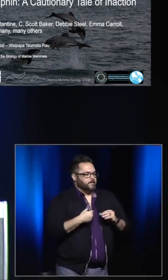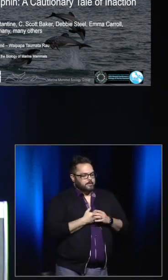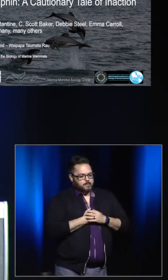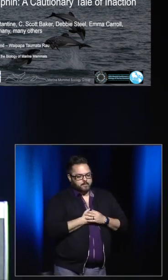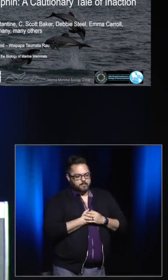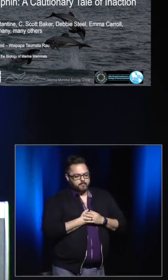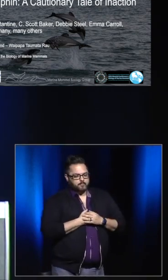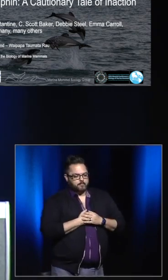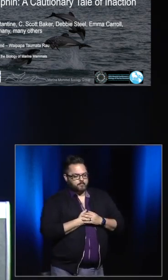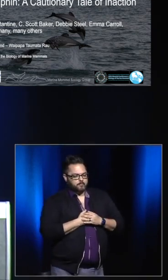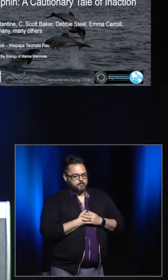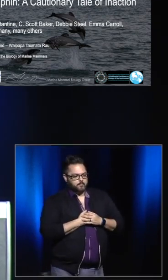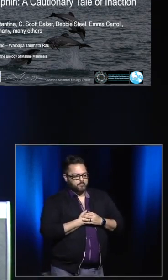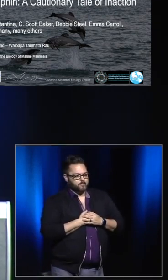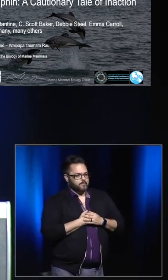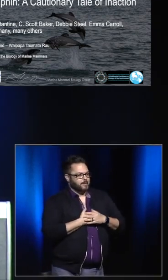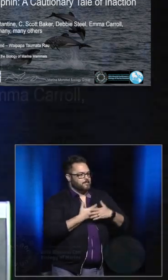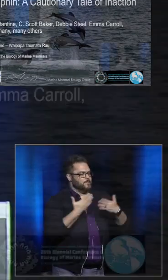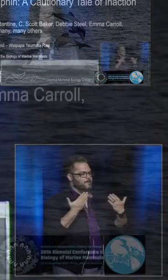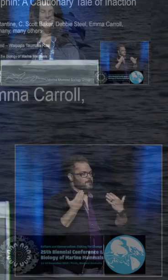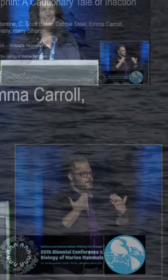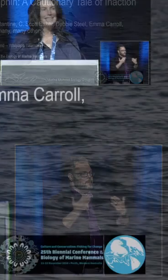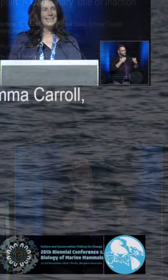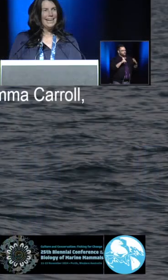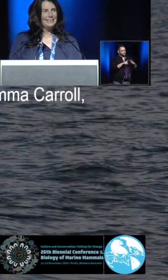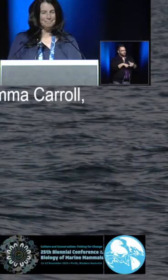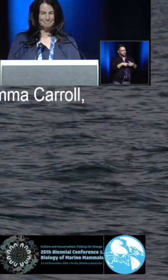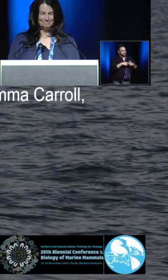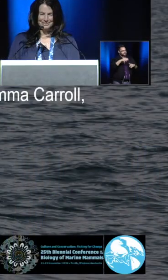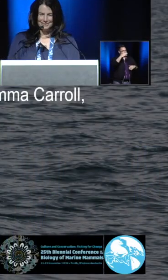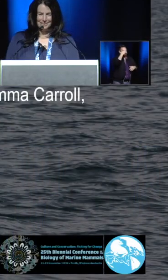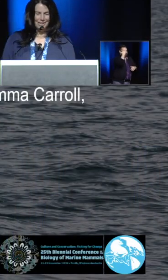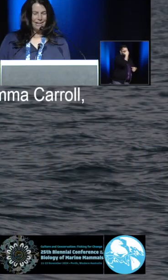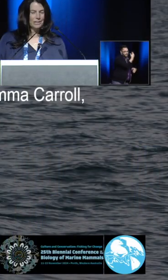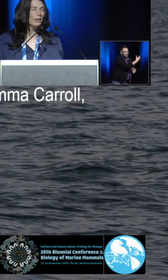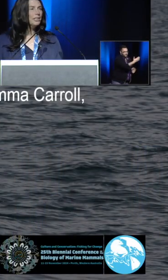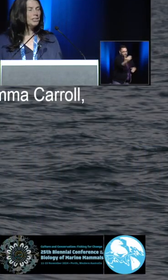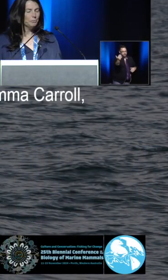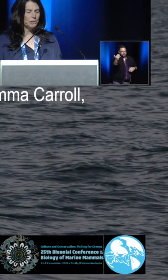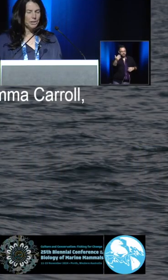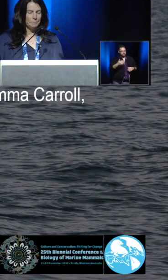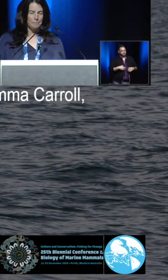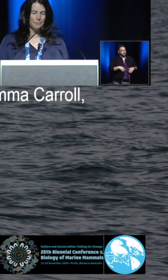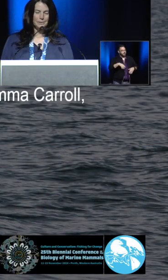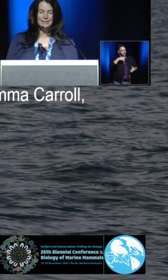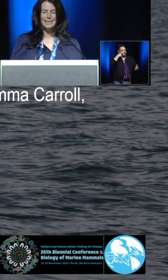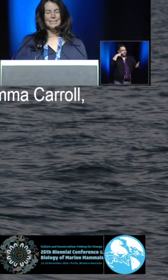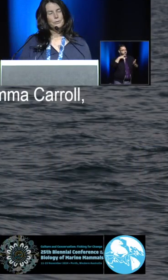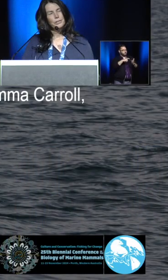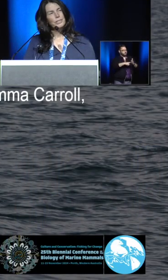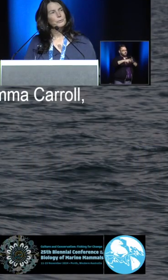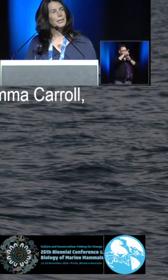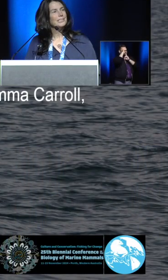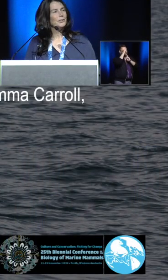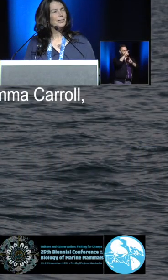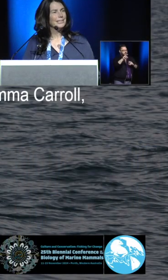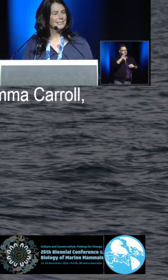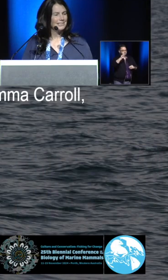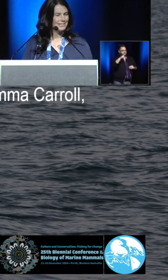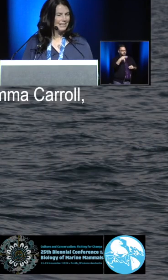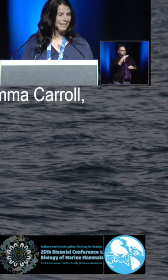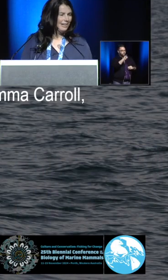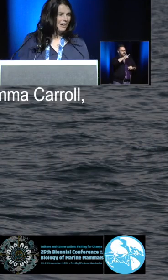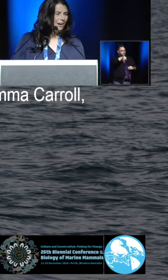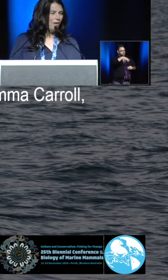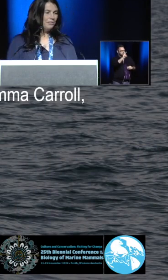So let's go. The Māui dolphin. G'day. I acknowledge the Whadjuk people as the traditional